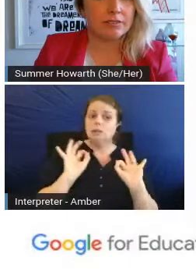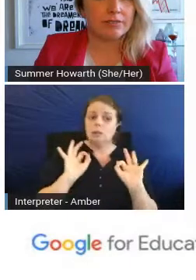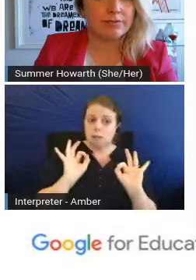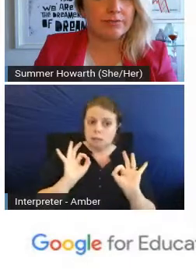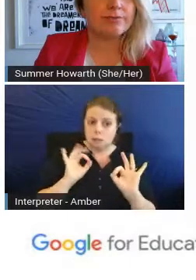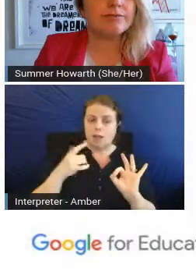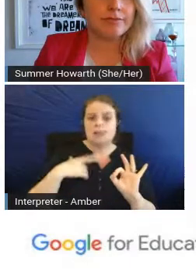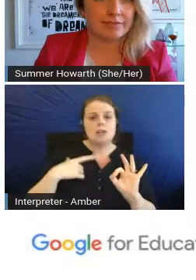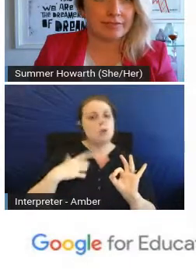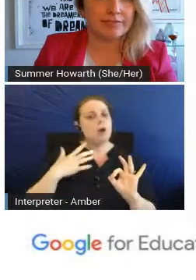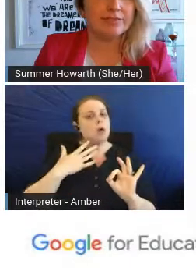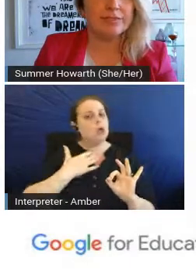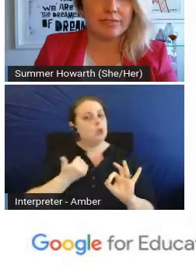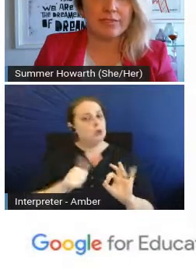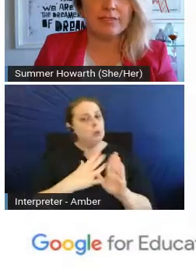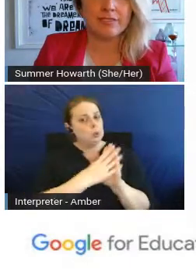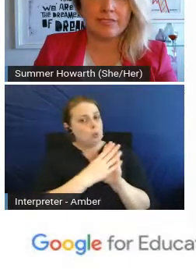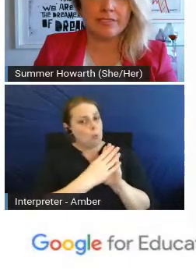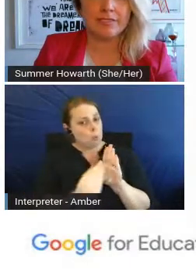model to help us to